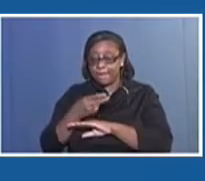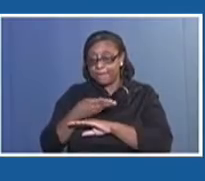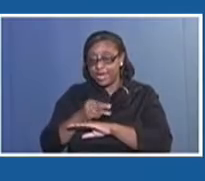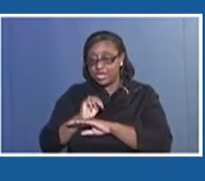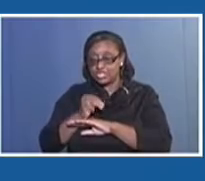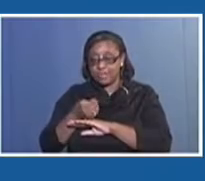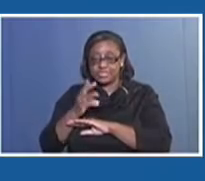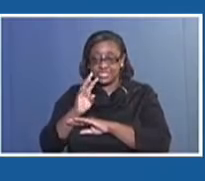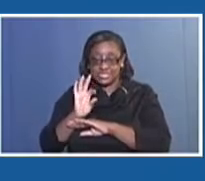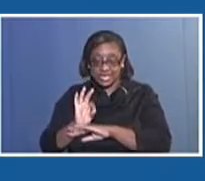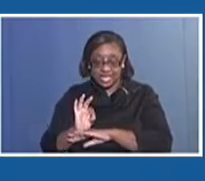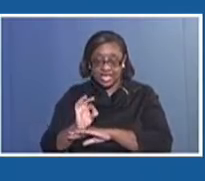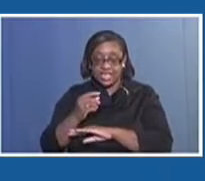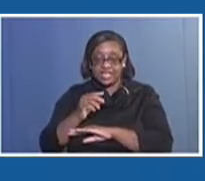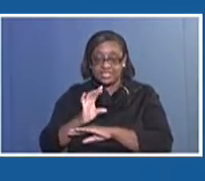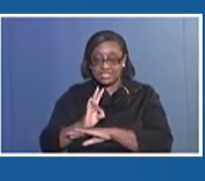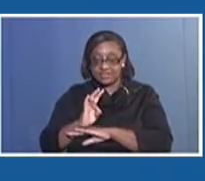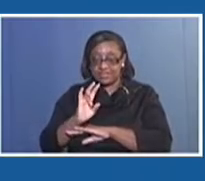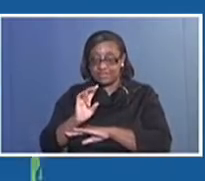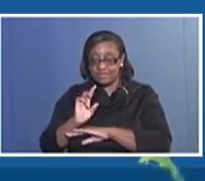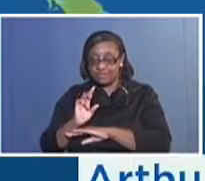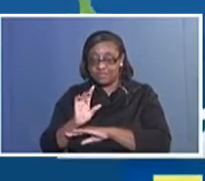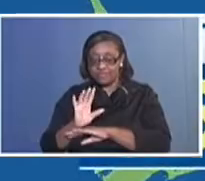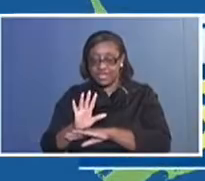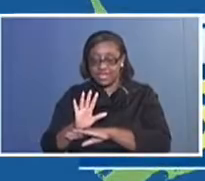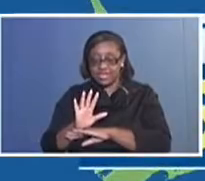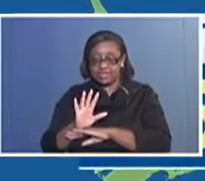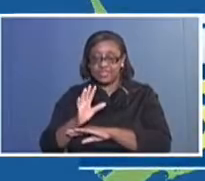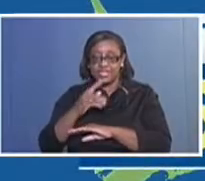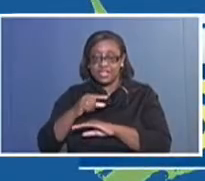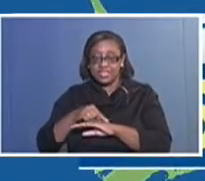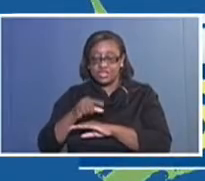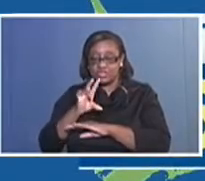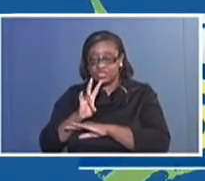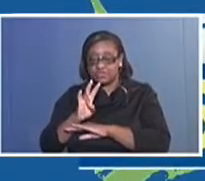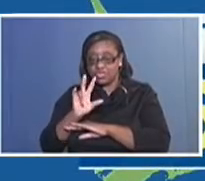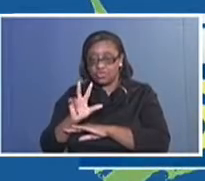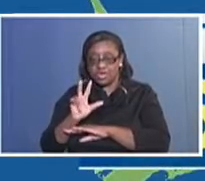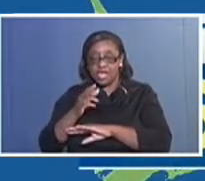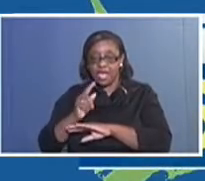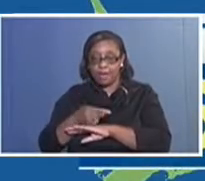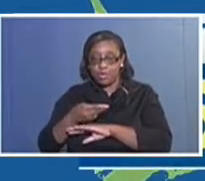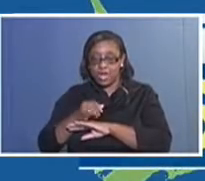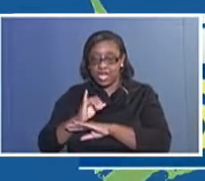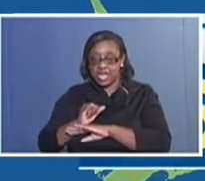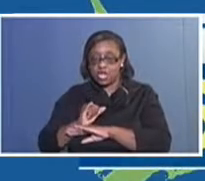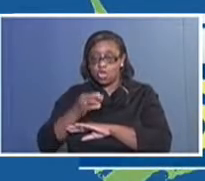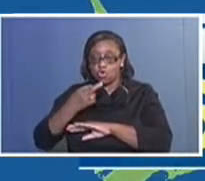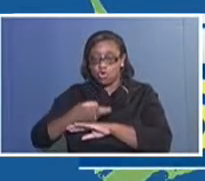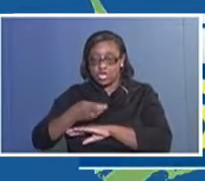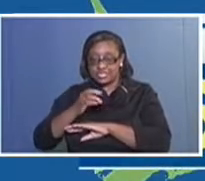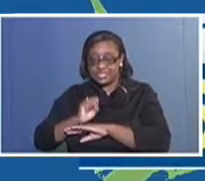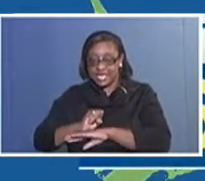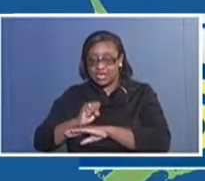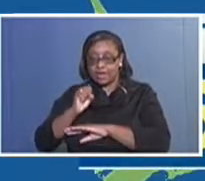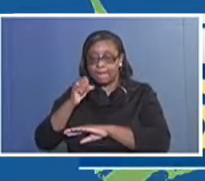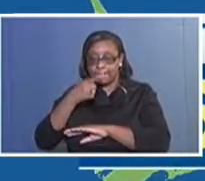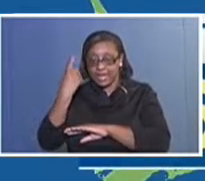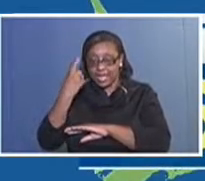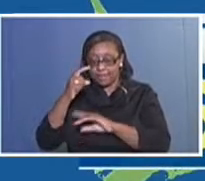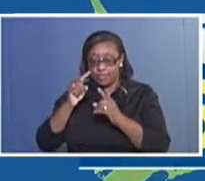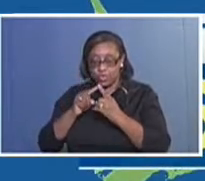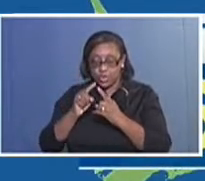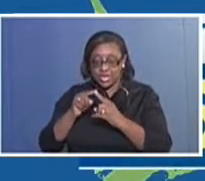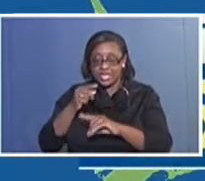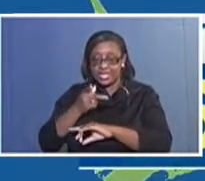degrees. 75 in the Berry Islands, Allenstown, Bimini at 71. 73 in Harbor Island. Rock Sound, Eleuthera, Black Point, Exuma,